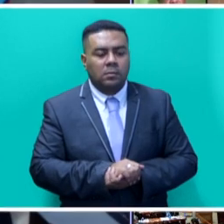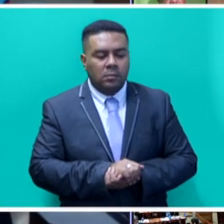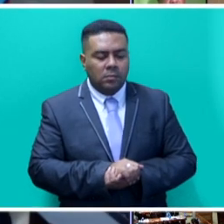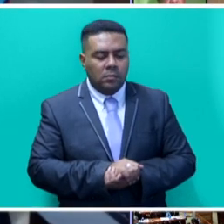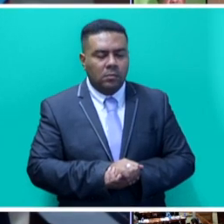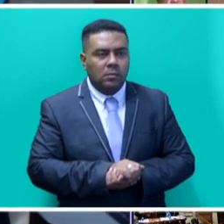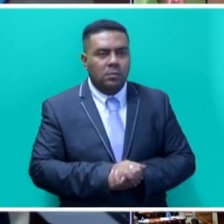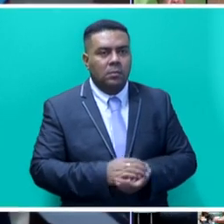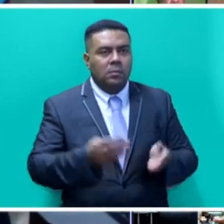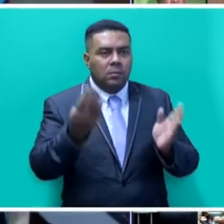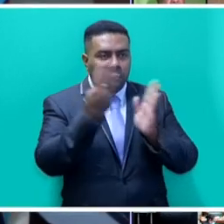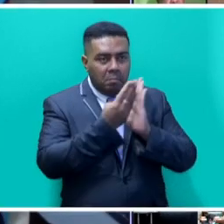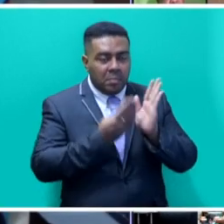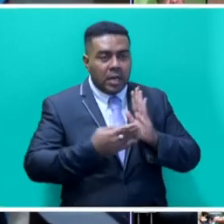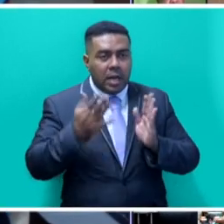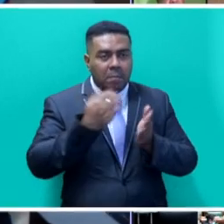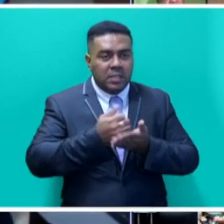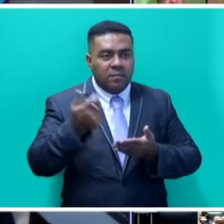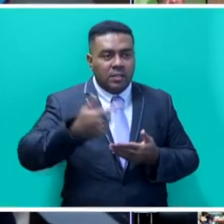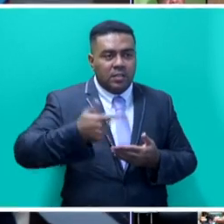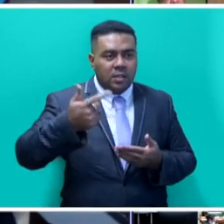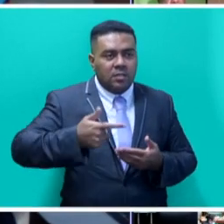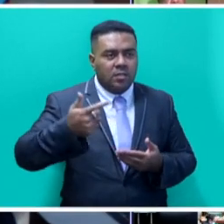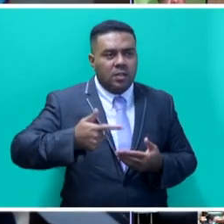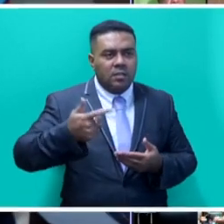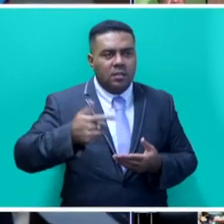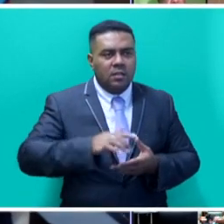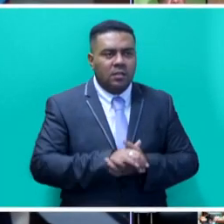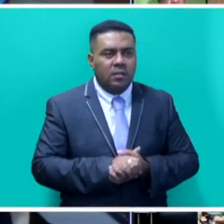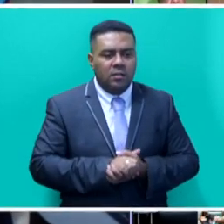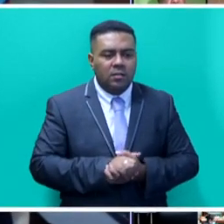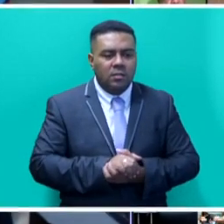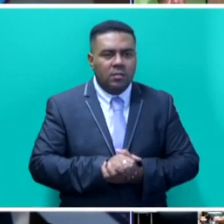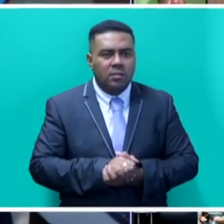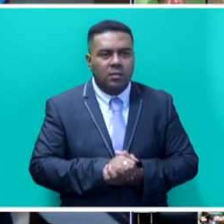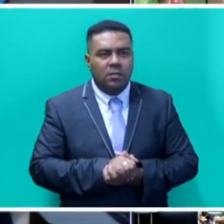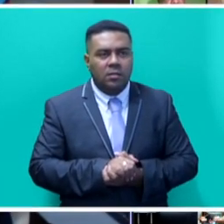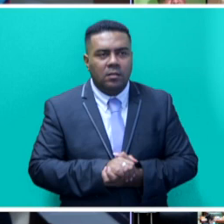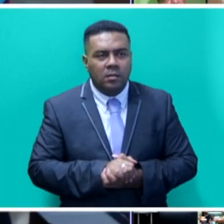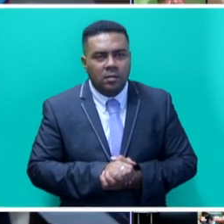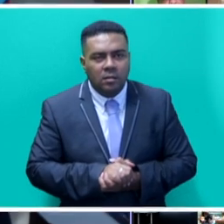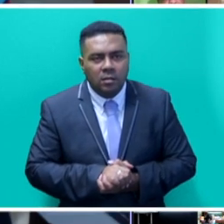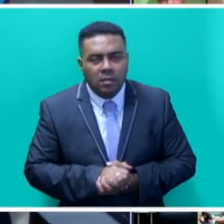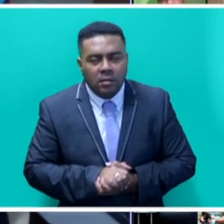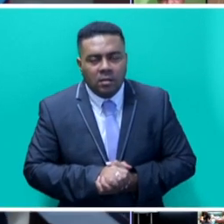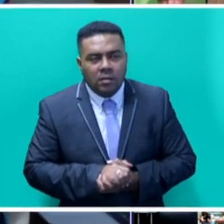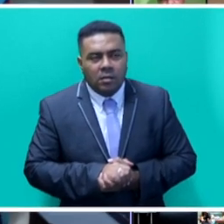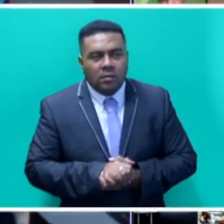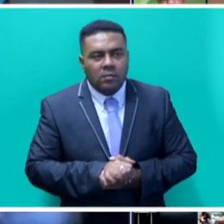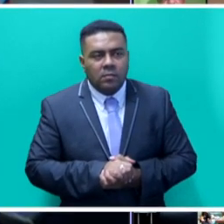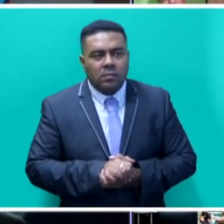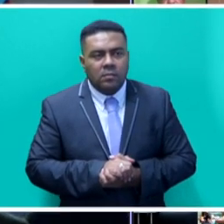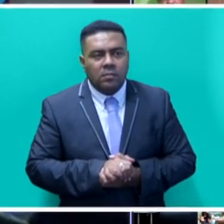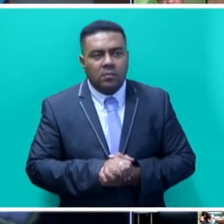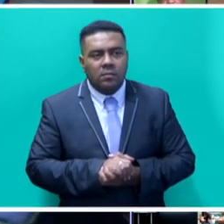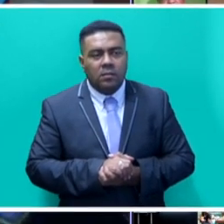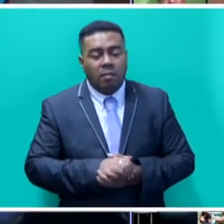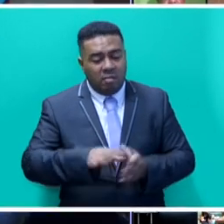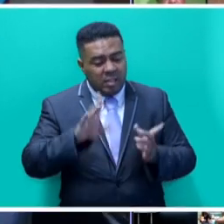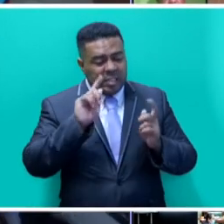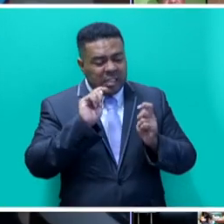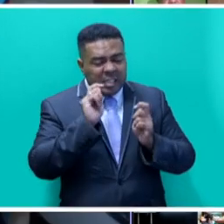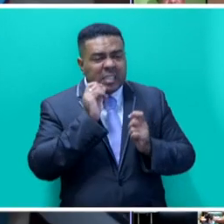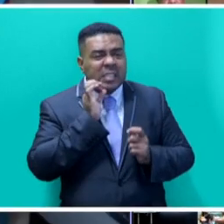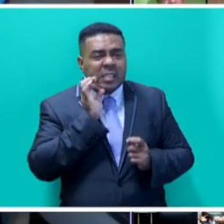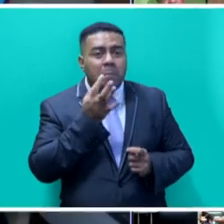Bill number 17. And Mr. Speaker, this simple amendment has been